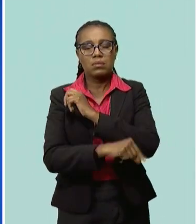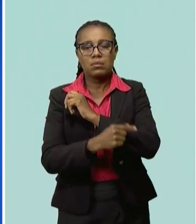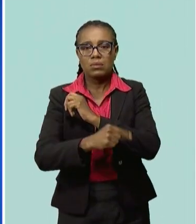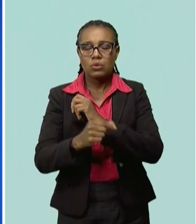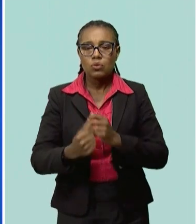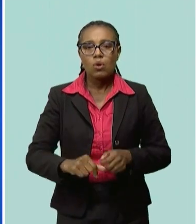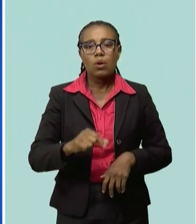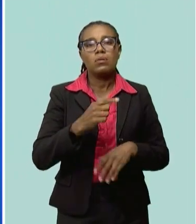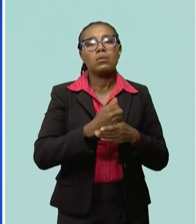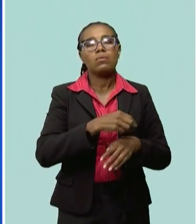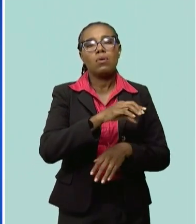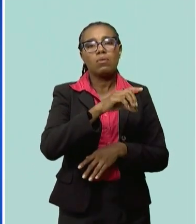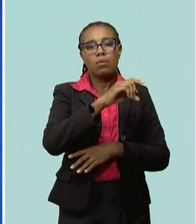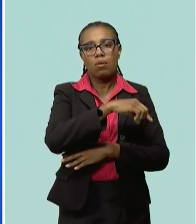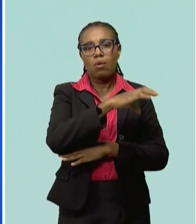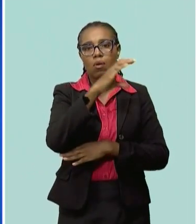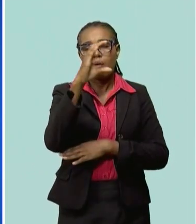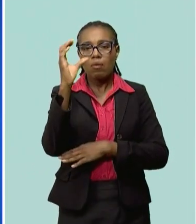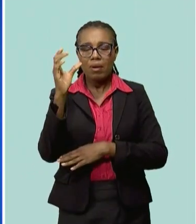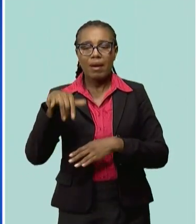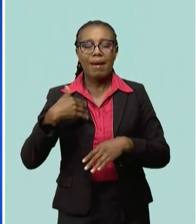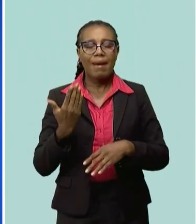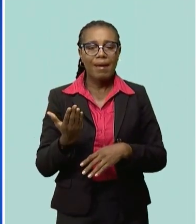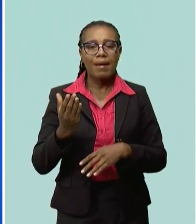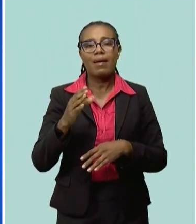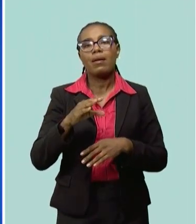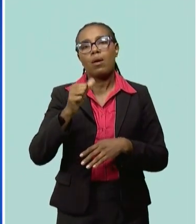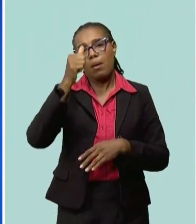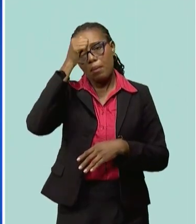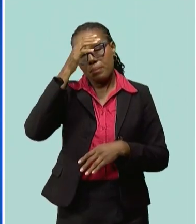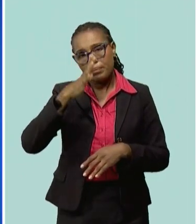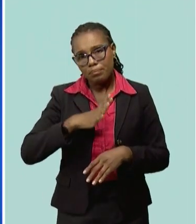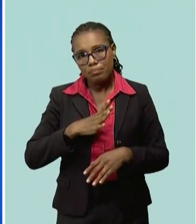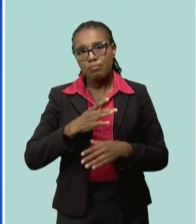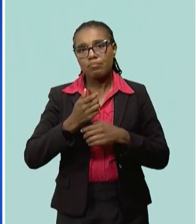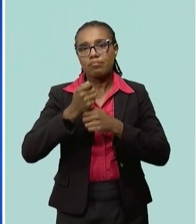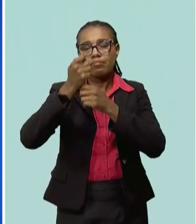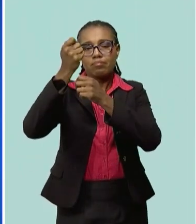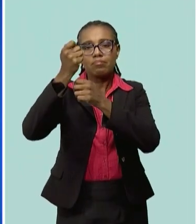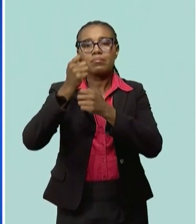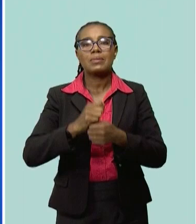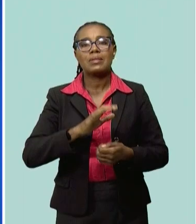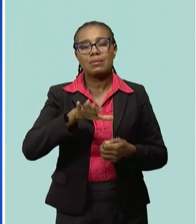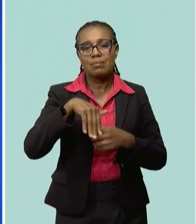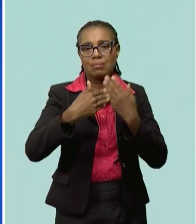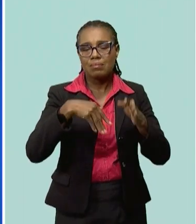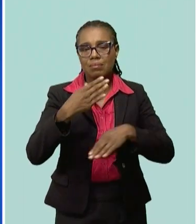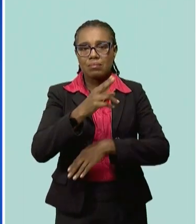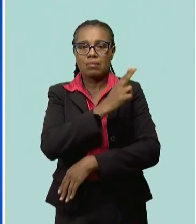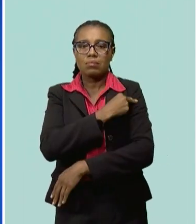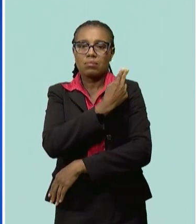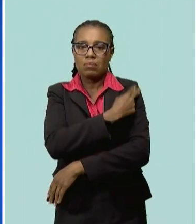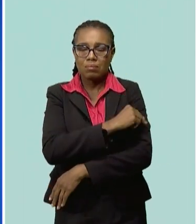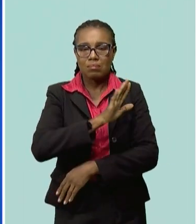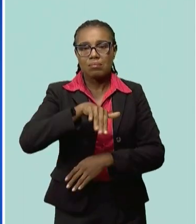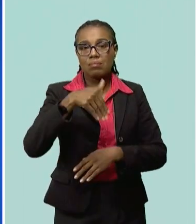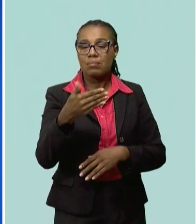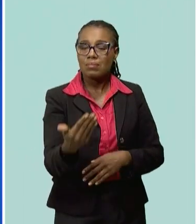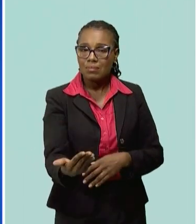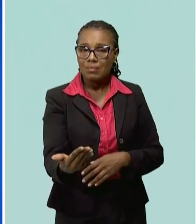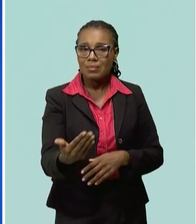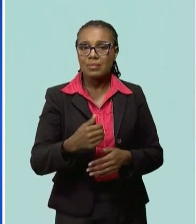construction worker lifting beams. That construction worker later died at the Queen Elizabeth Hospital. As required under